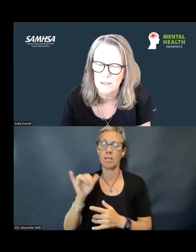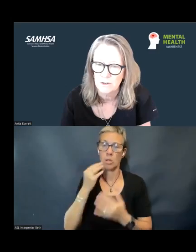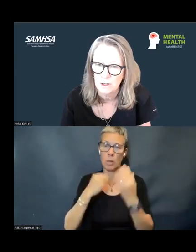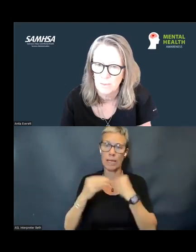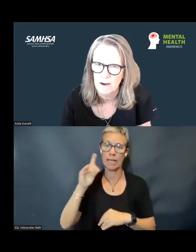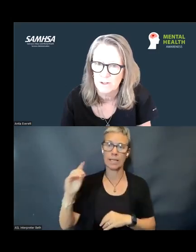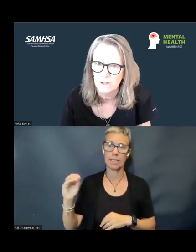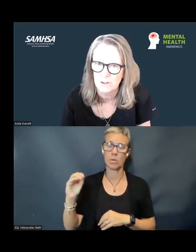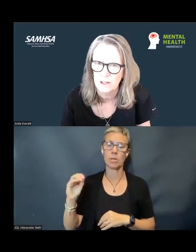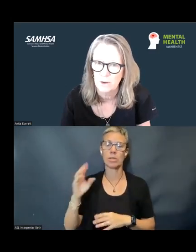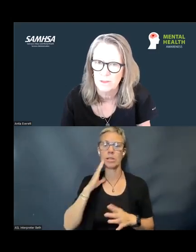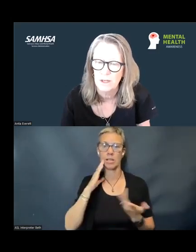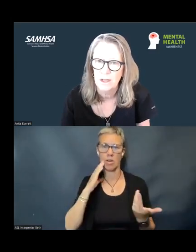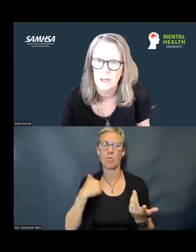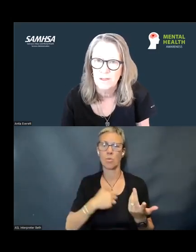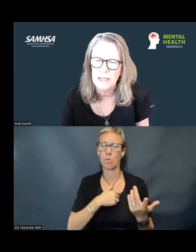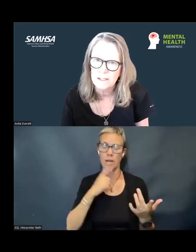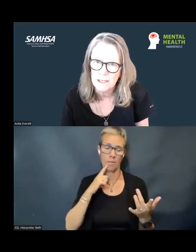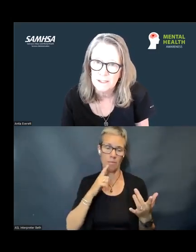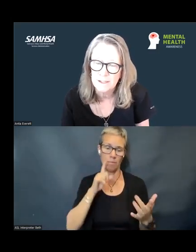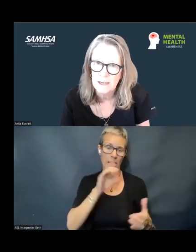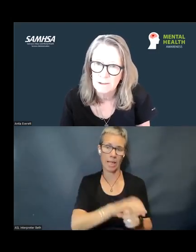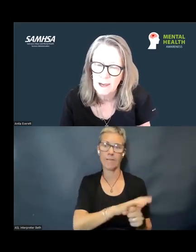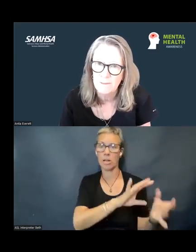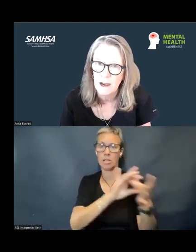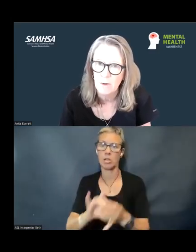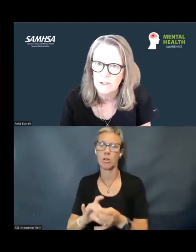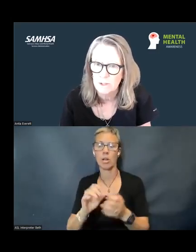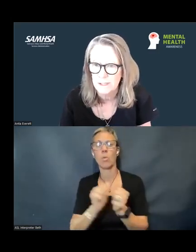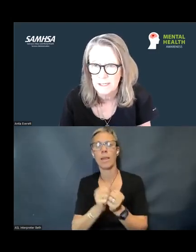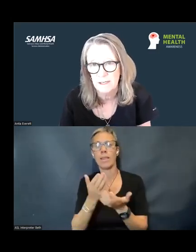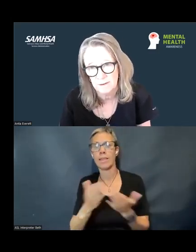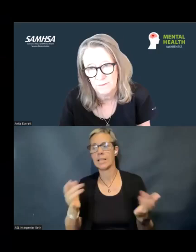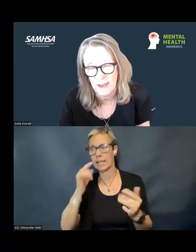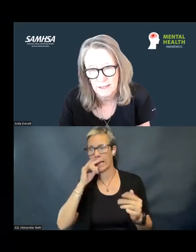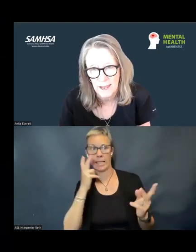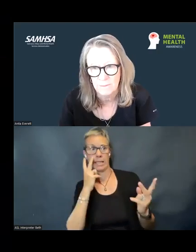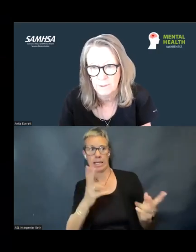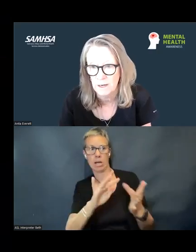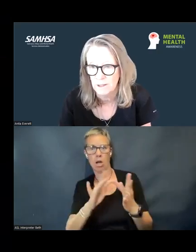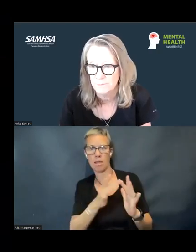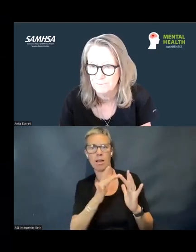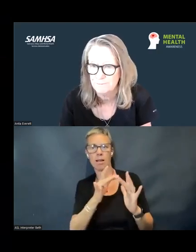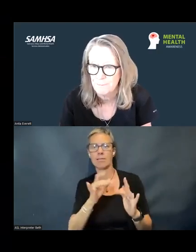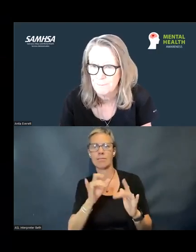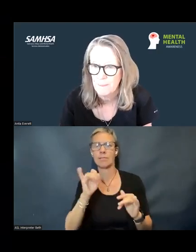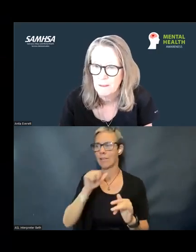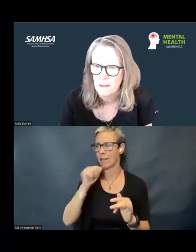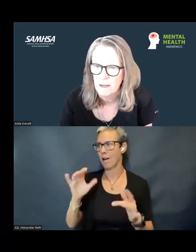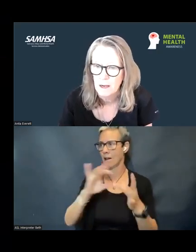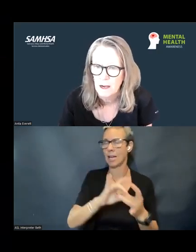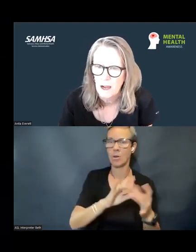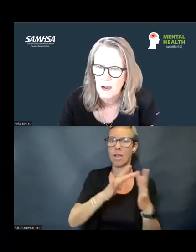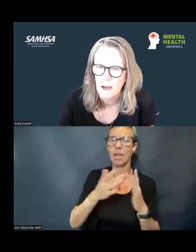believed to be triggered by or associated with things that kids see online that they otherwise wouldn't see if they hadn't been online.